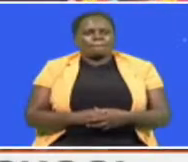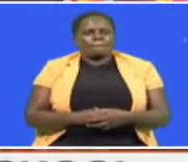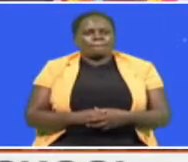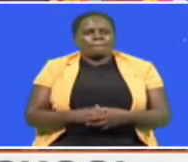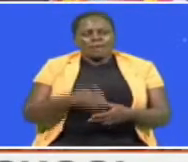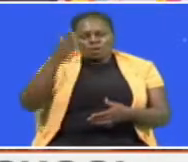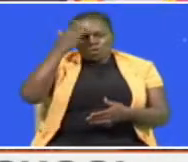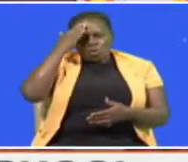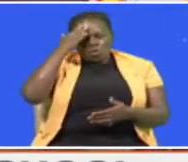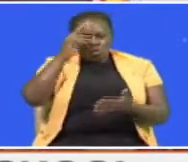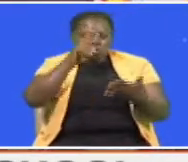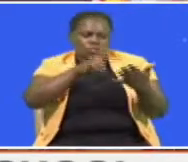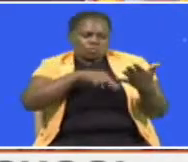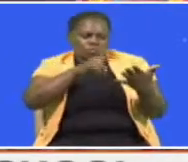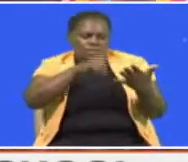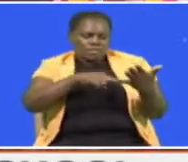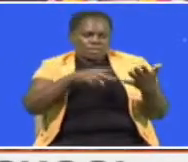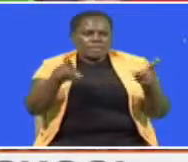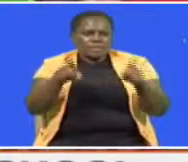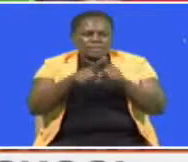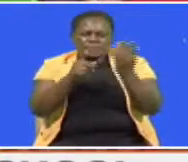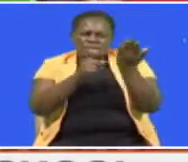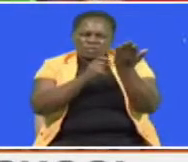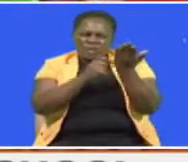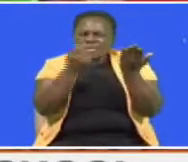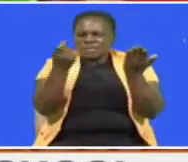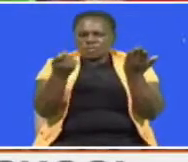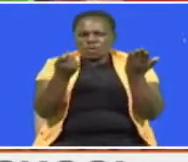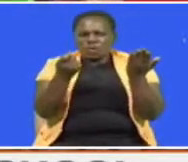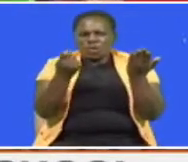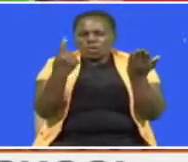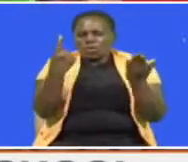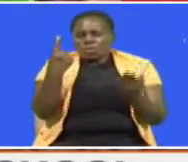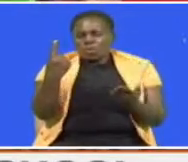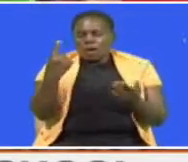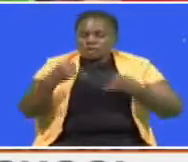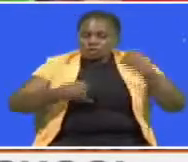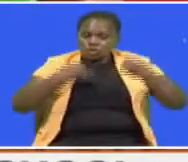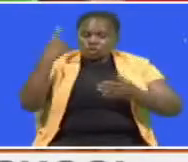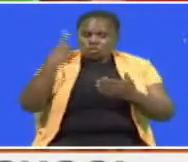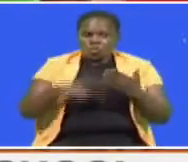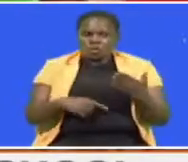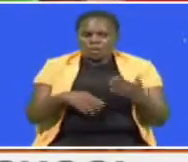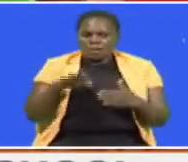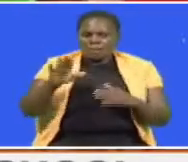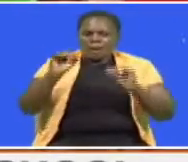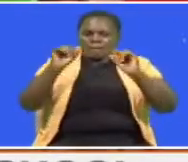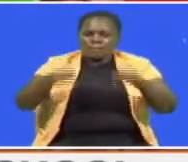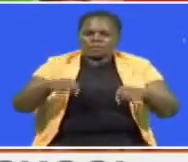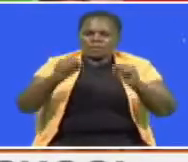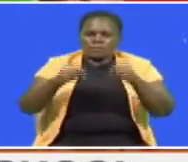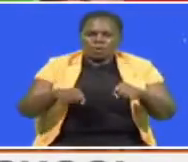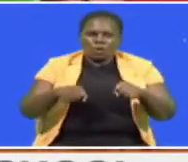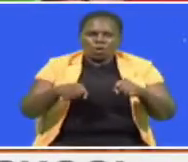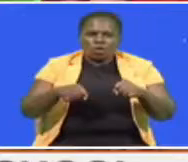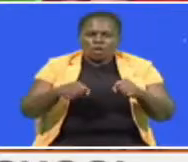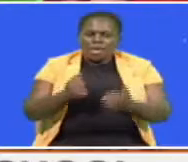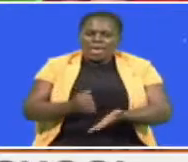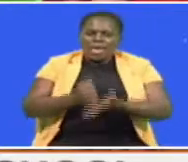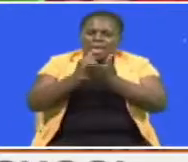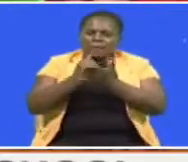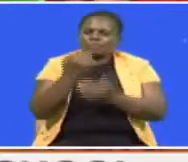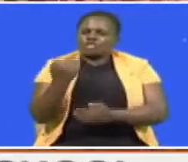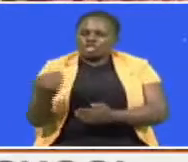Ninakujua kusoma. Ninaongea kwa Kiswahili kidogo. One of her joys is that she's now able to go through her